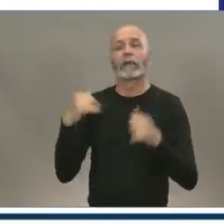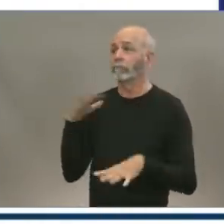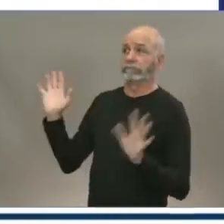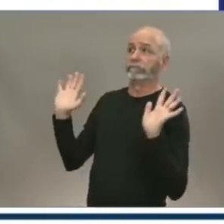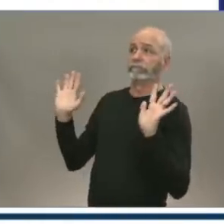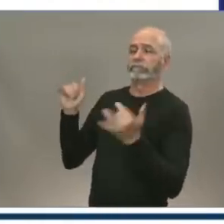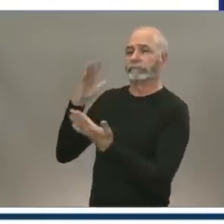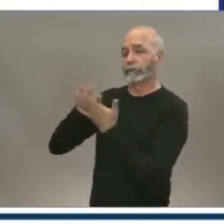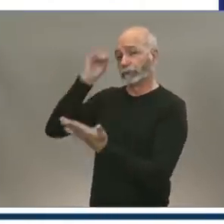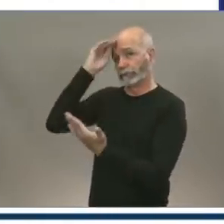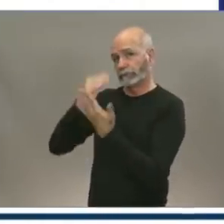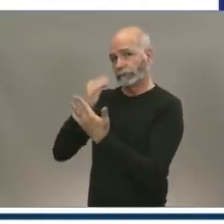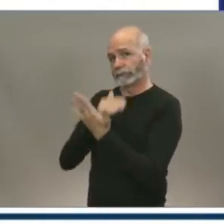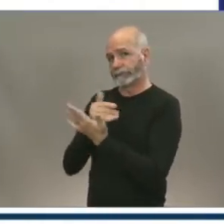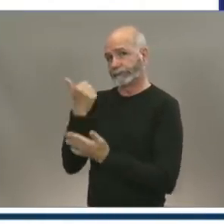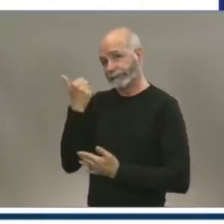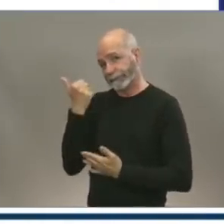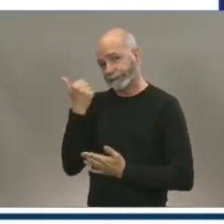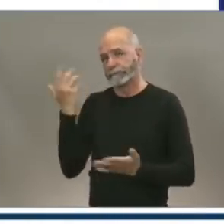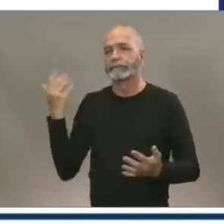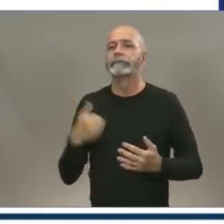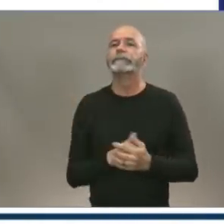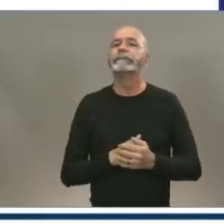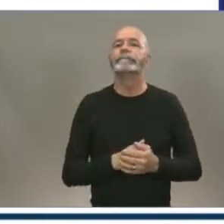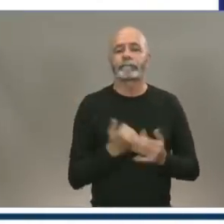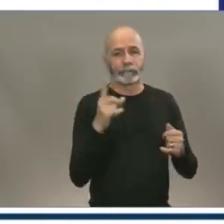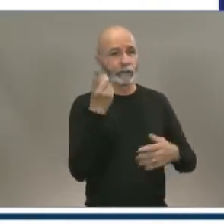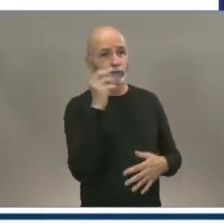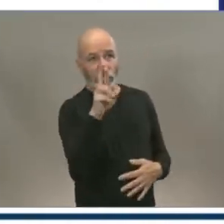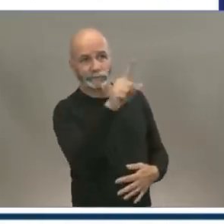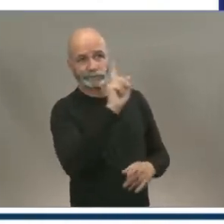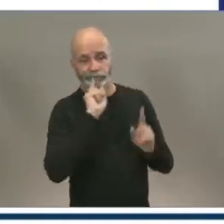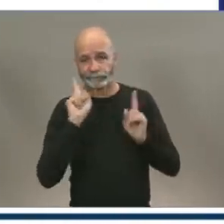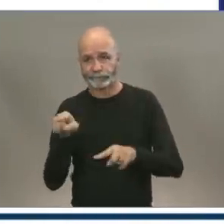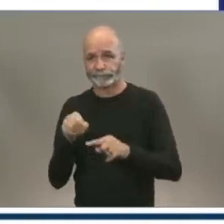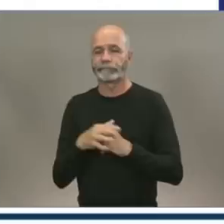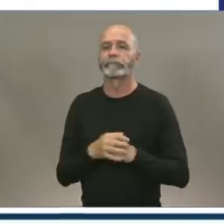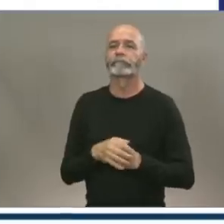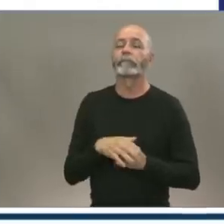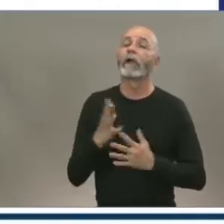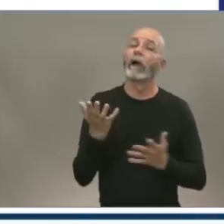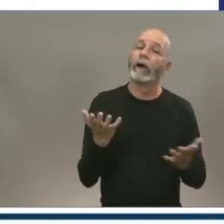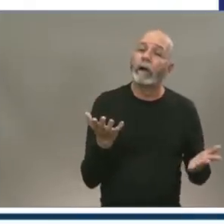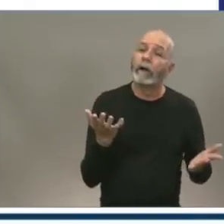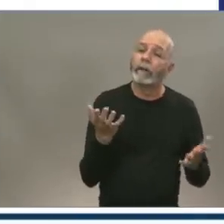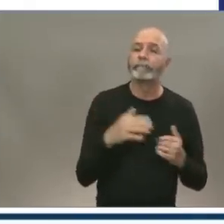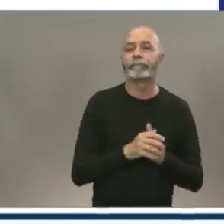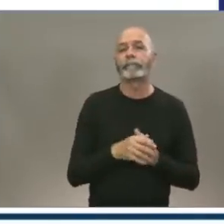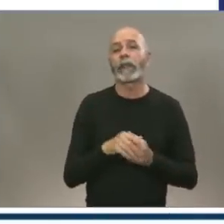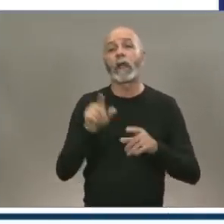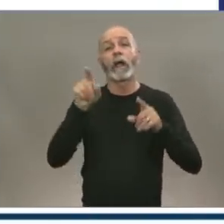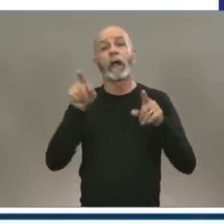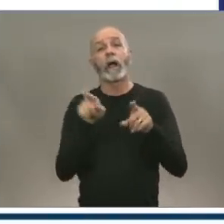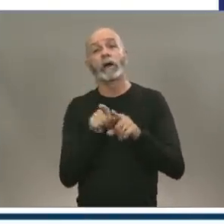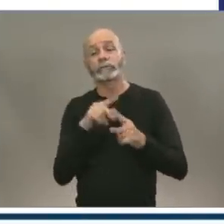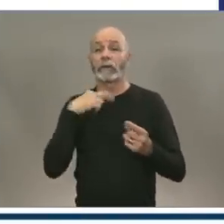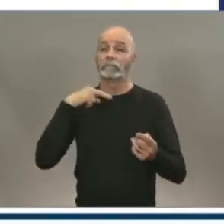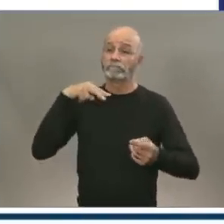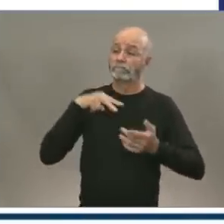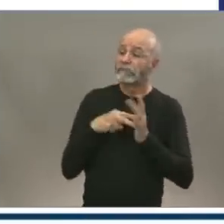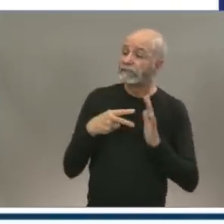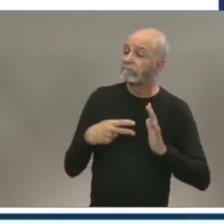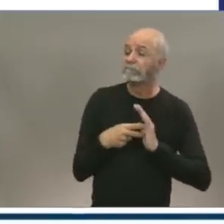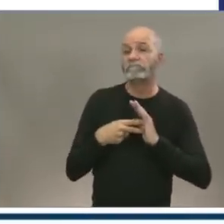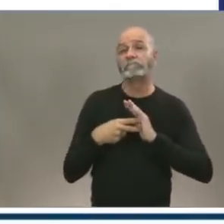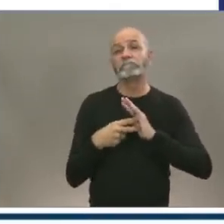I hear what you're saying, and we're certainly going to look at that, but also we got to understand that it's not that you should ignore COVID until you're notified that there might be